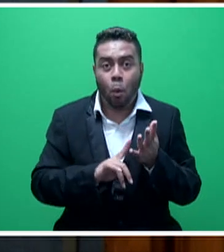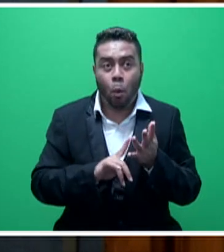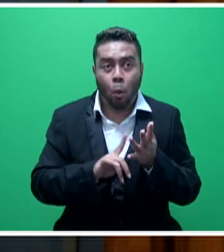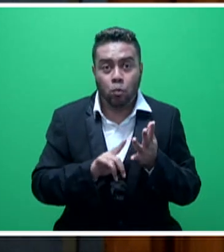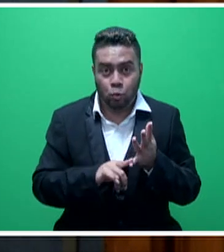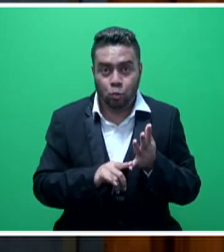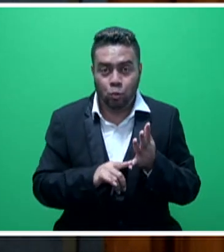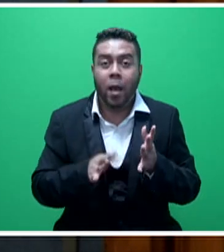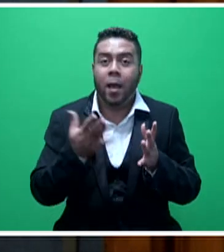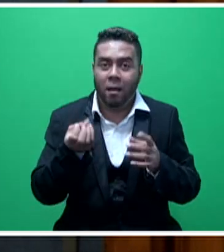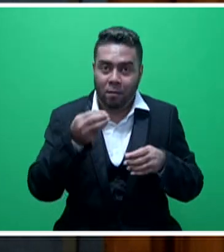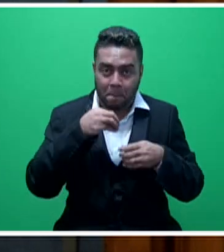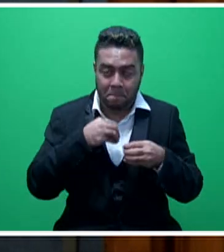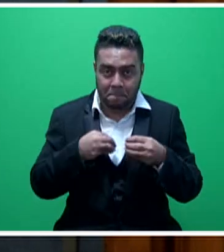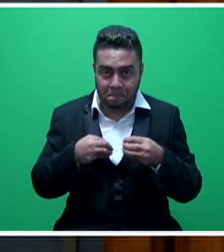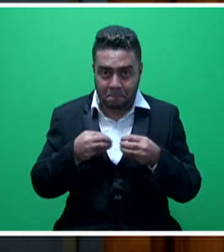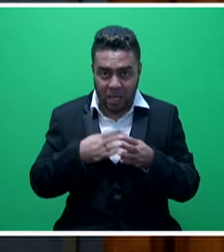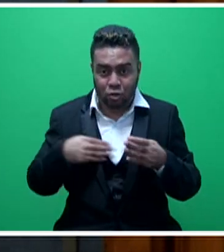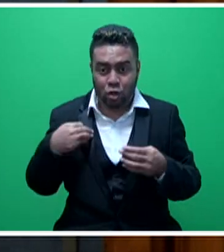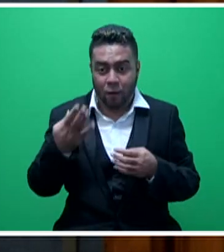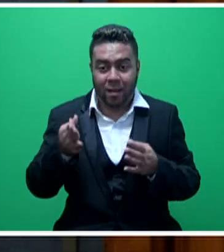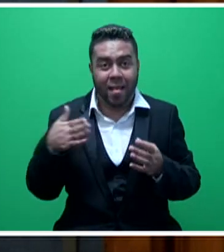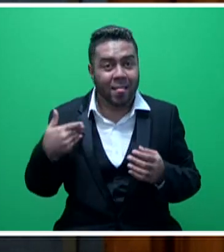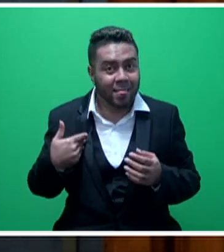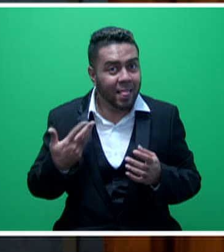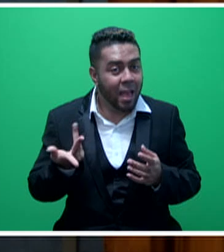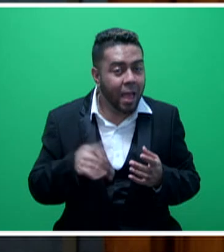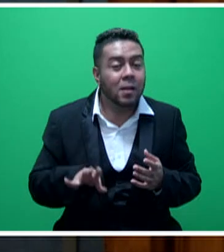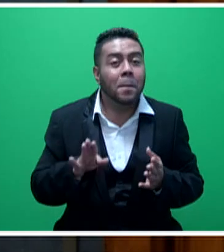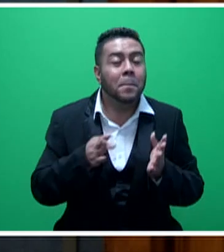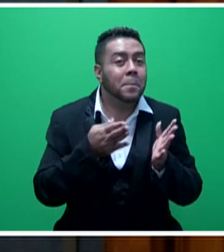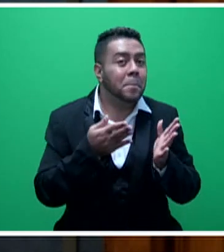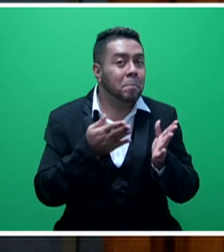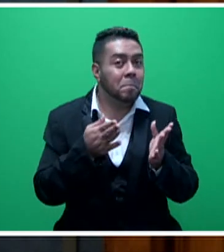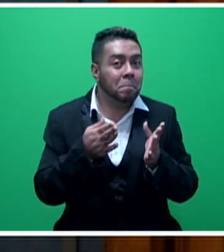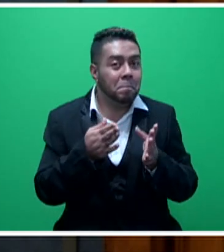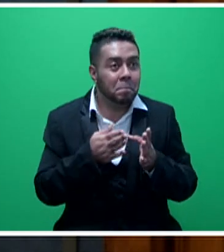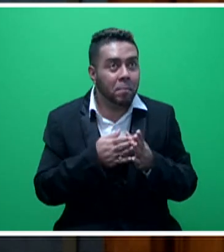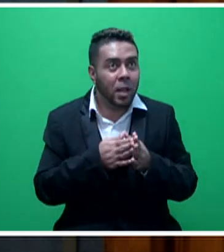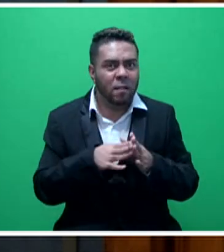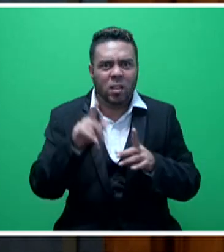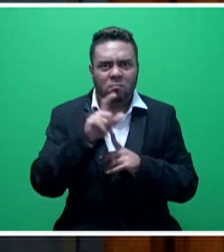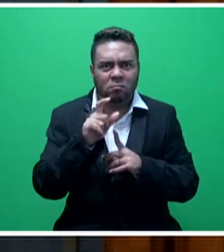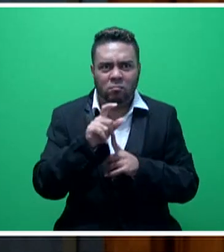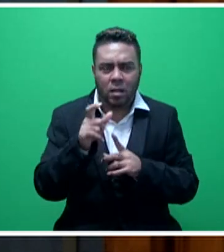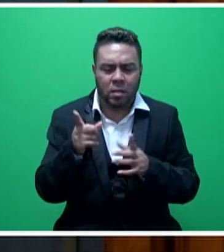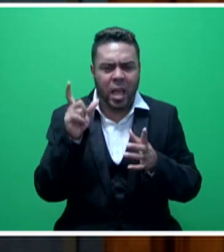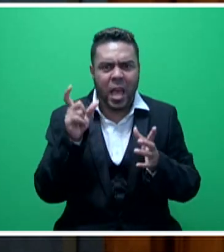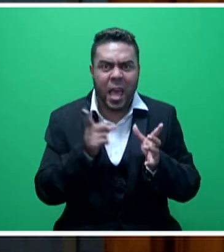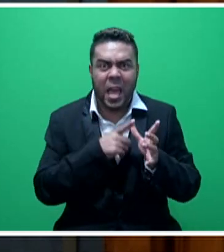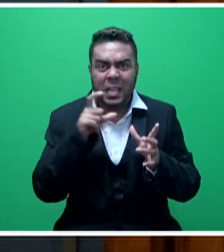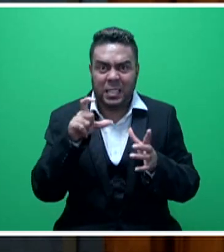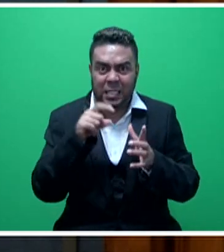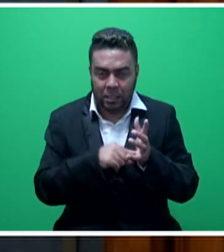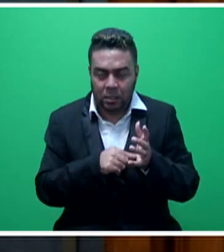approval between Ministry of Health and Medical Services Fiji and Health Directorate Australian Capital Territory, ACT,